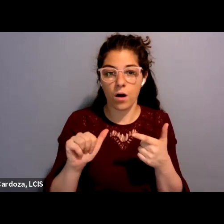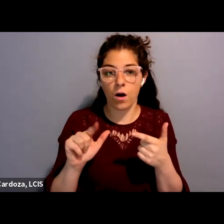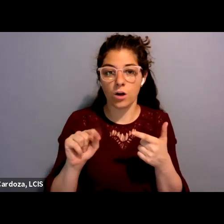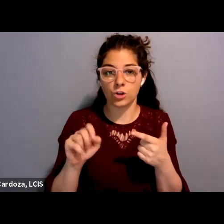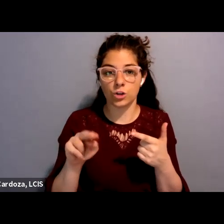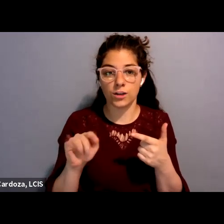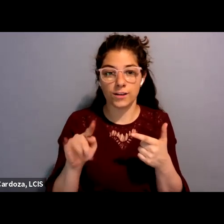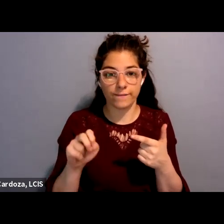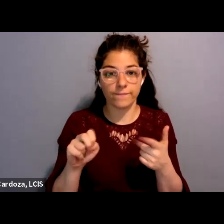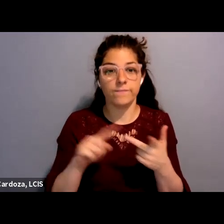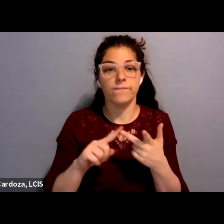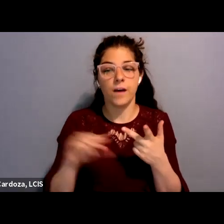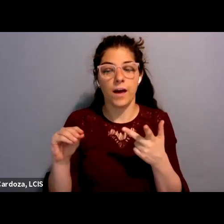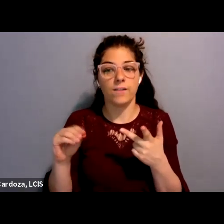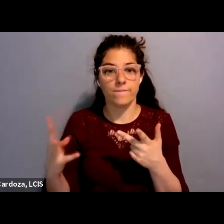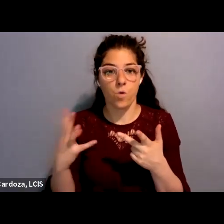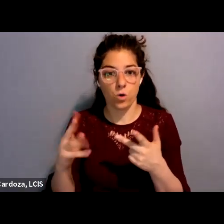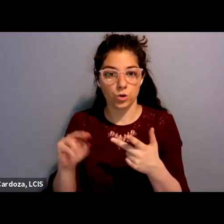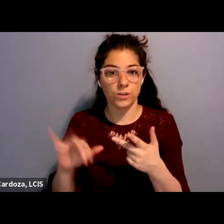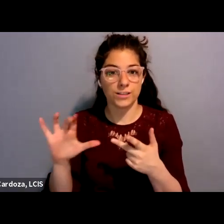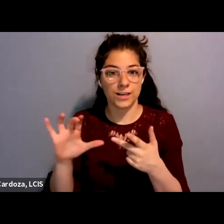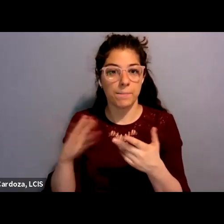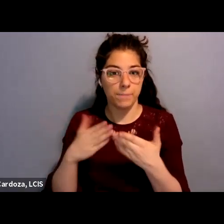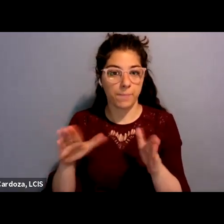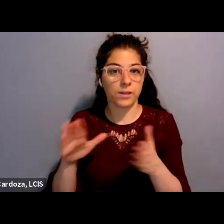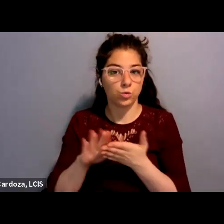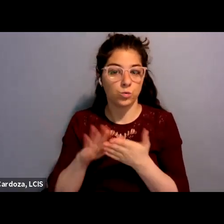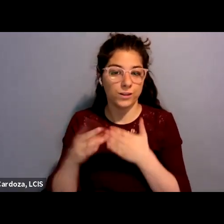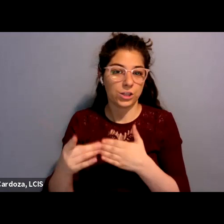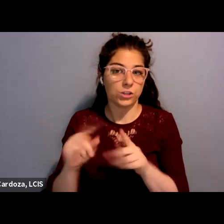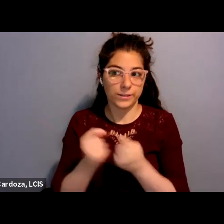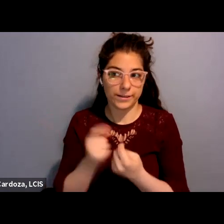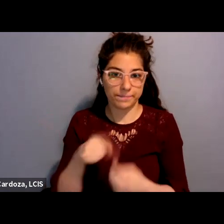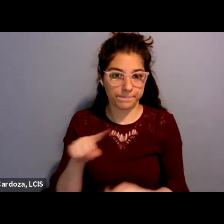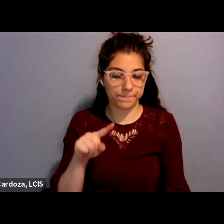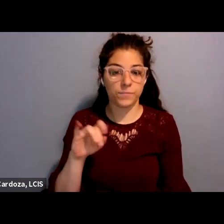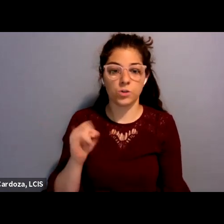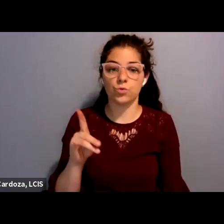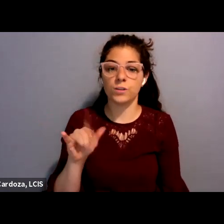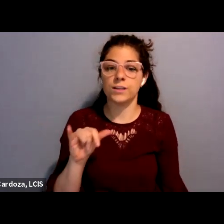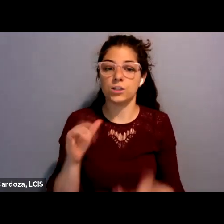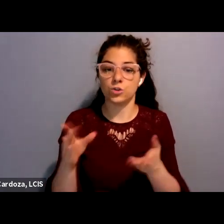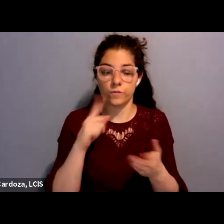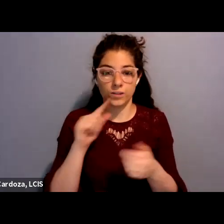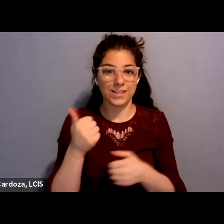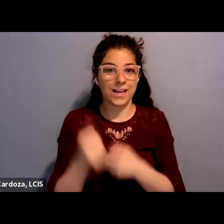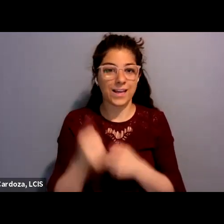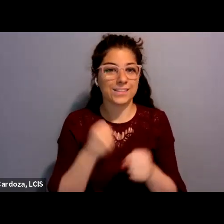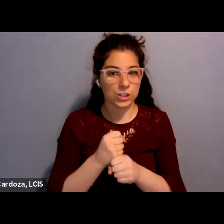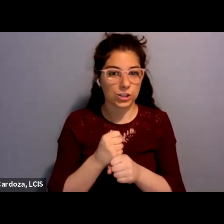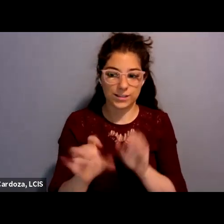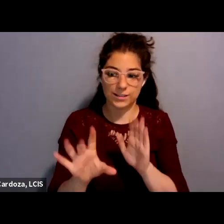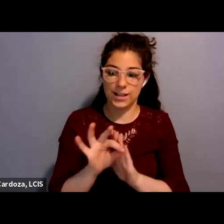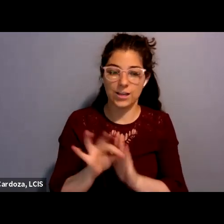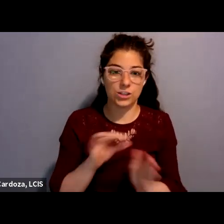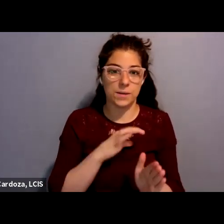and four New York City public school leadership teams. Judy served for 10 years as a selection committee